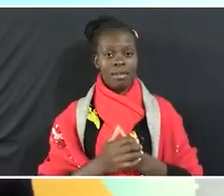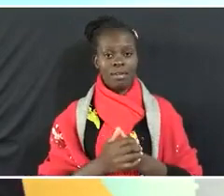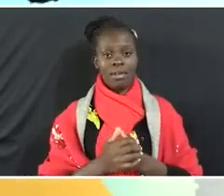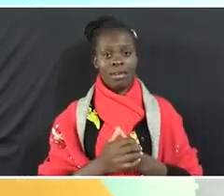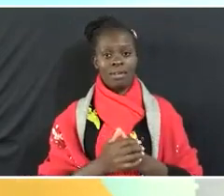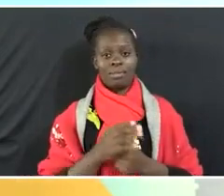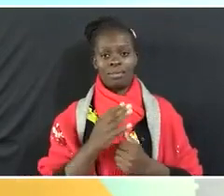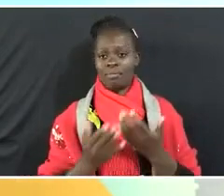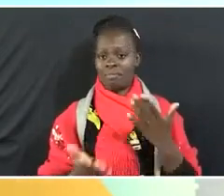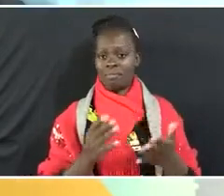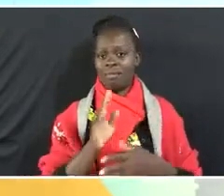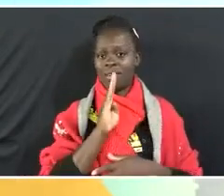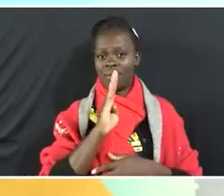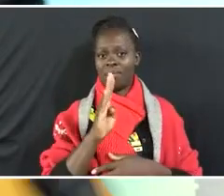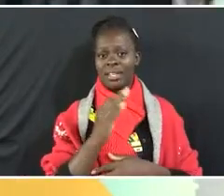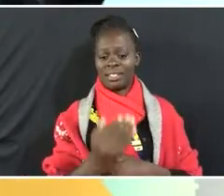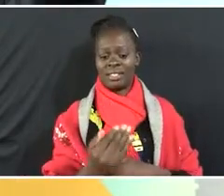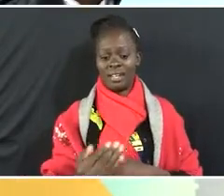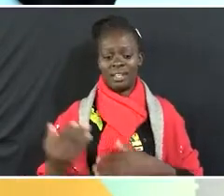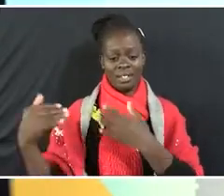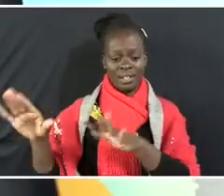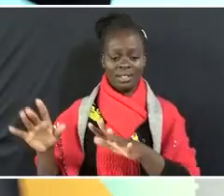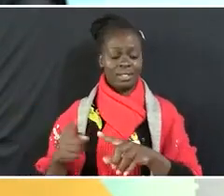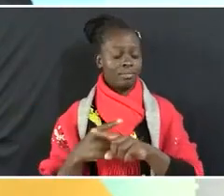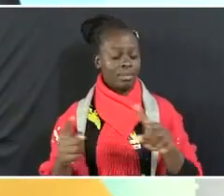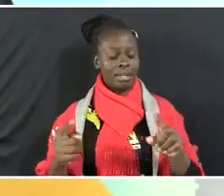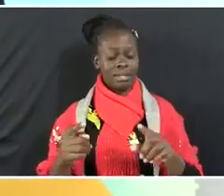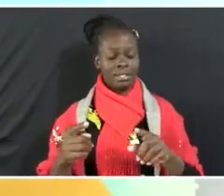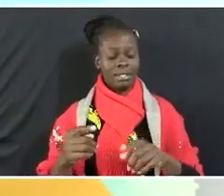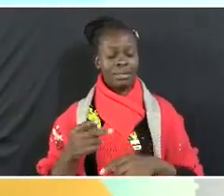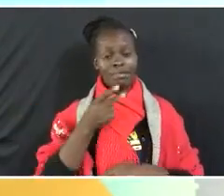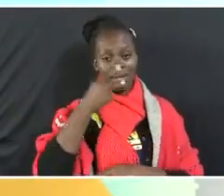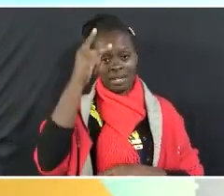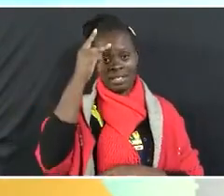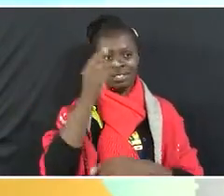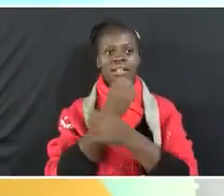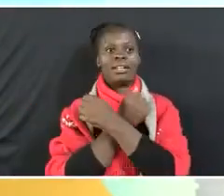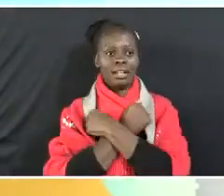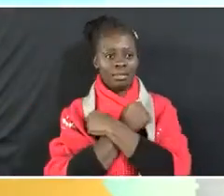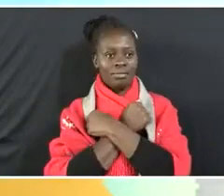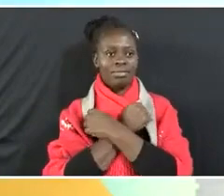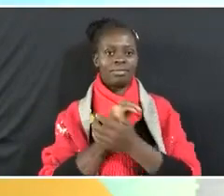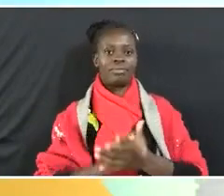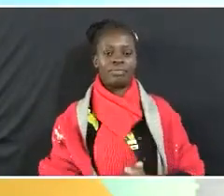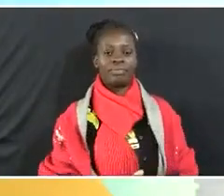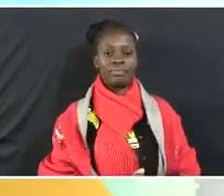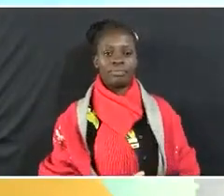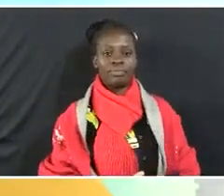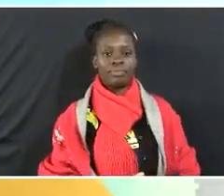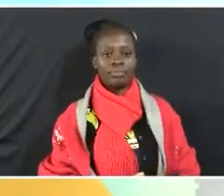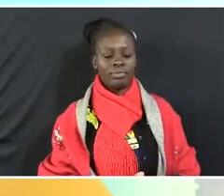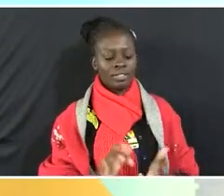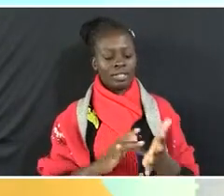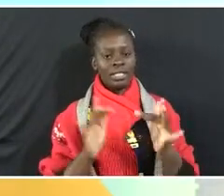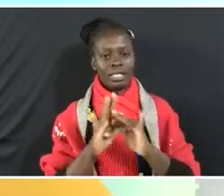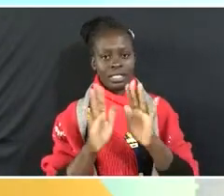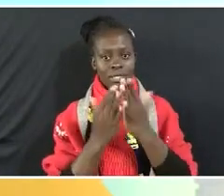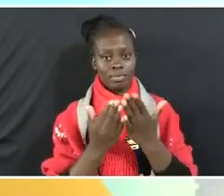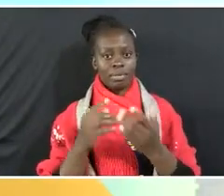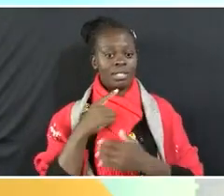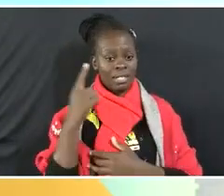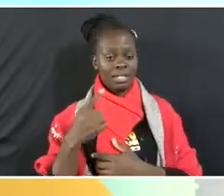suckling child? Yes, she may. Not she will. She may. The Bible says that.